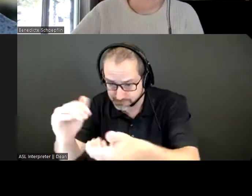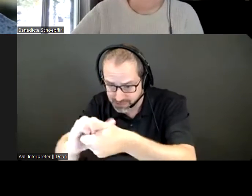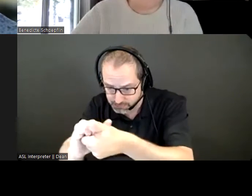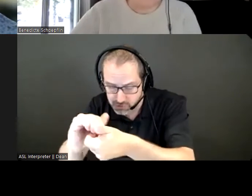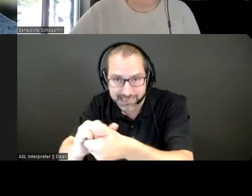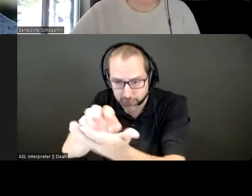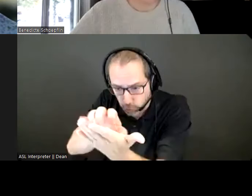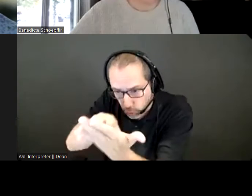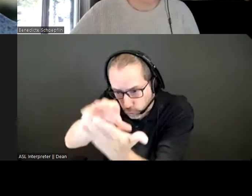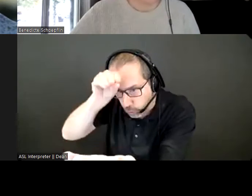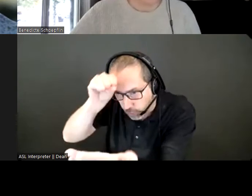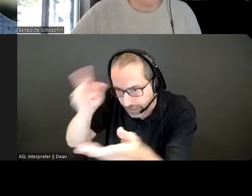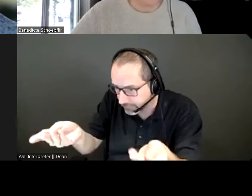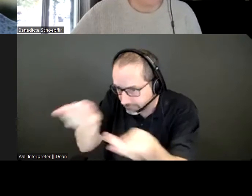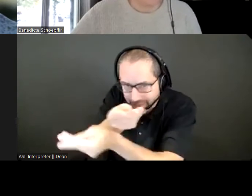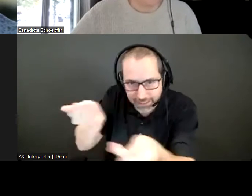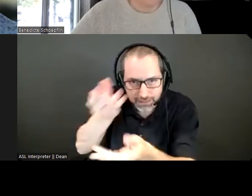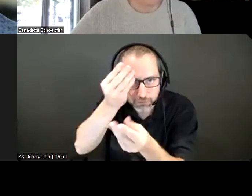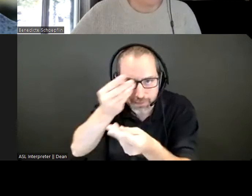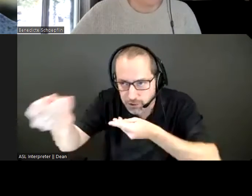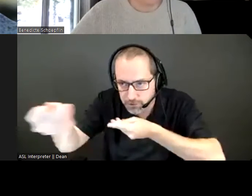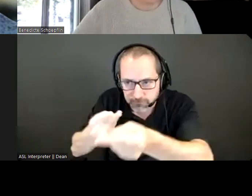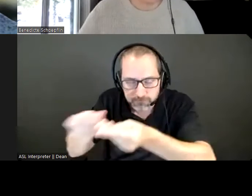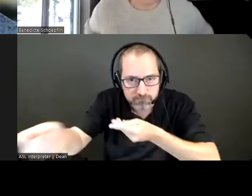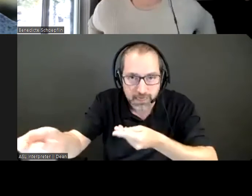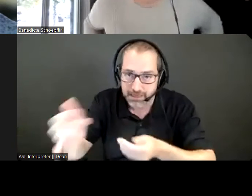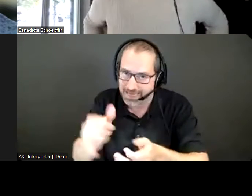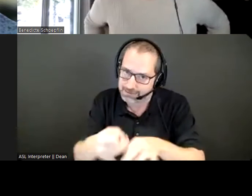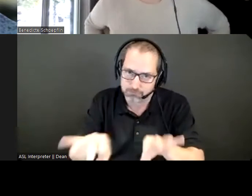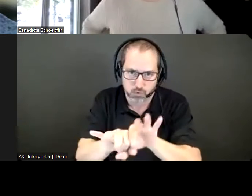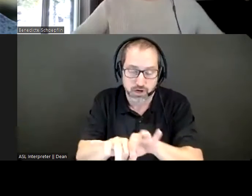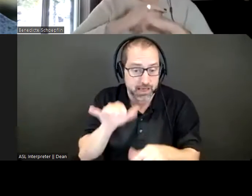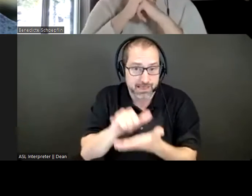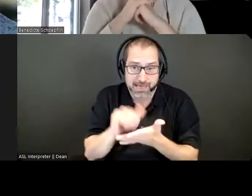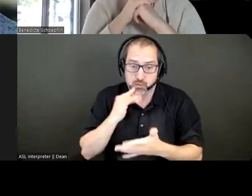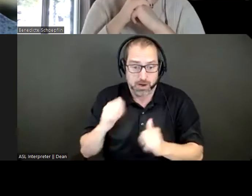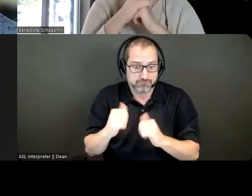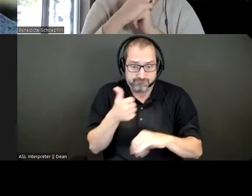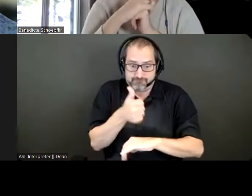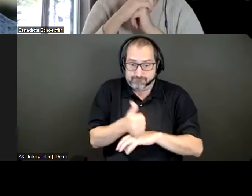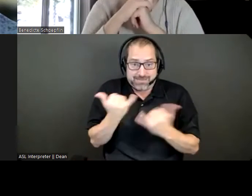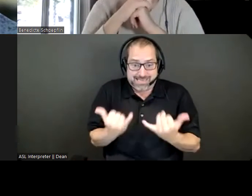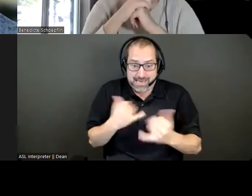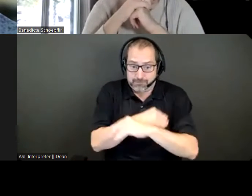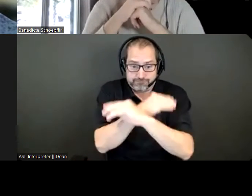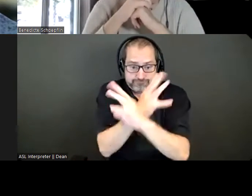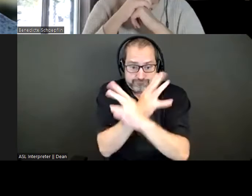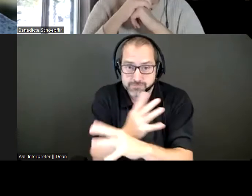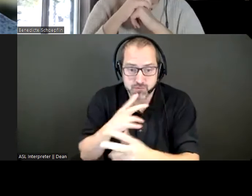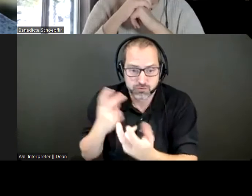think is so important. And that's one of the reasons why we do some of these forums, is to bridge that, not only the gap